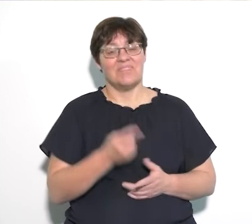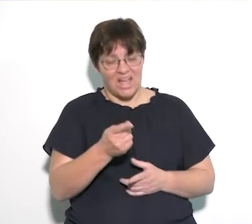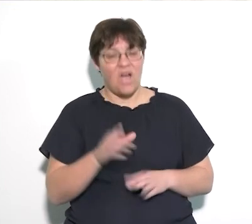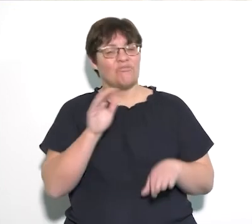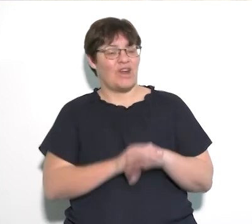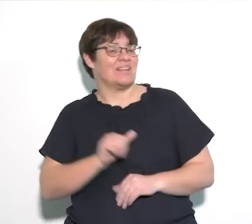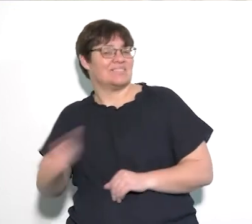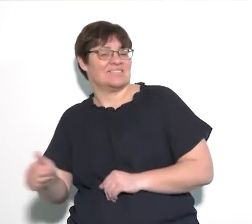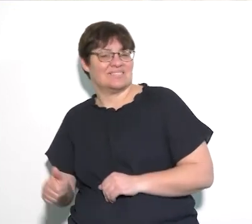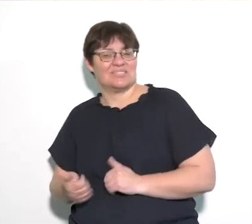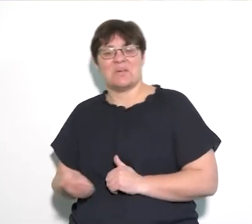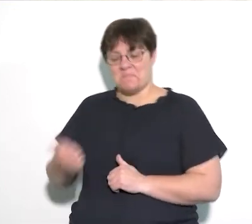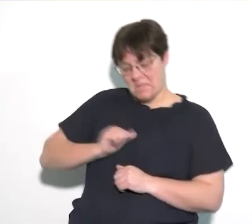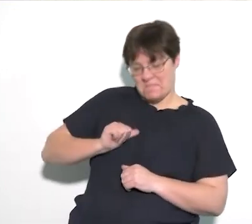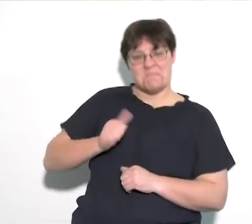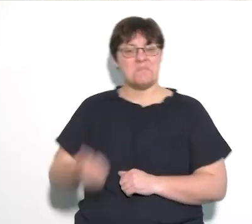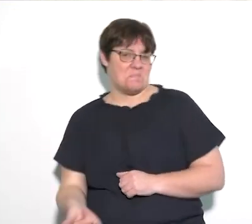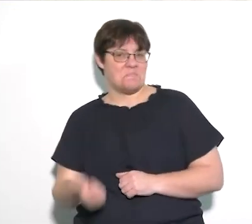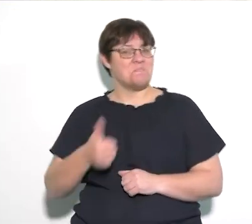Then you can let your friend have a turn.